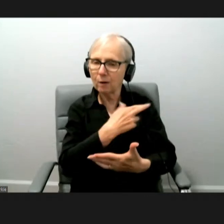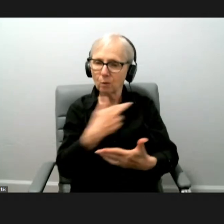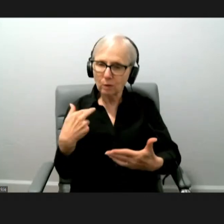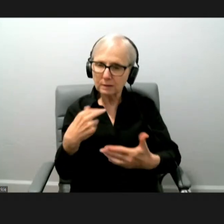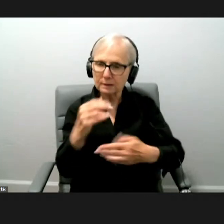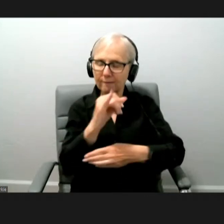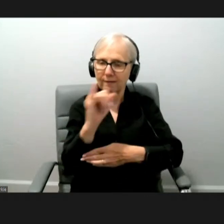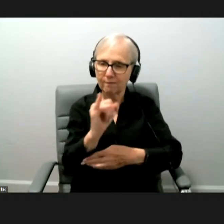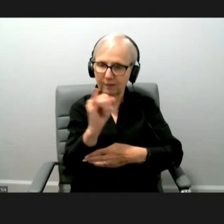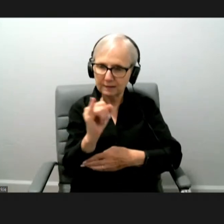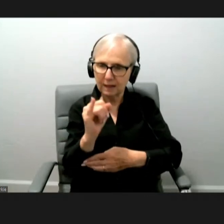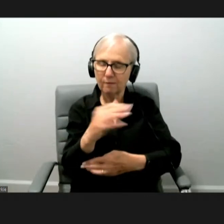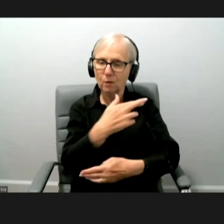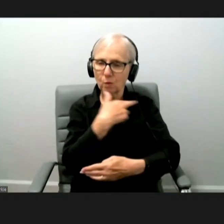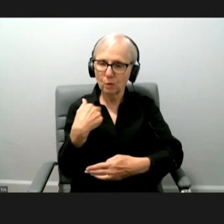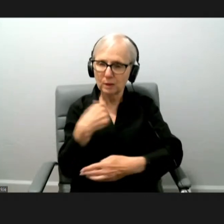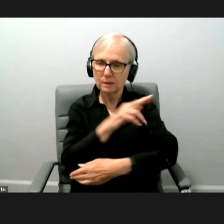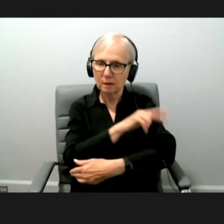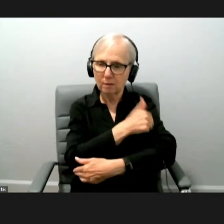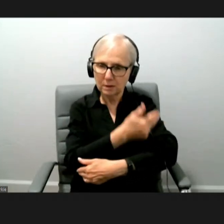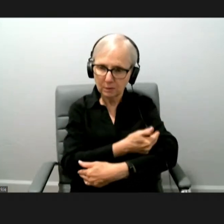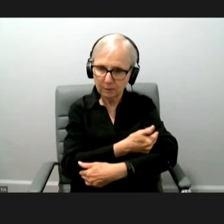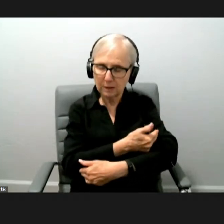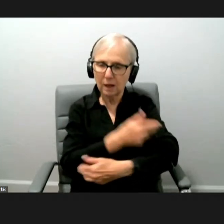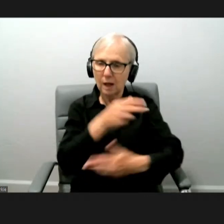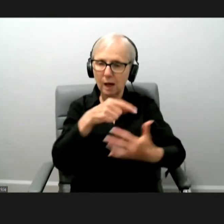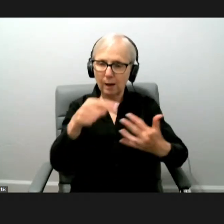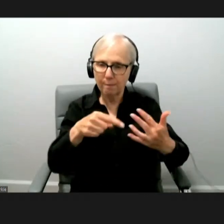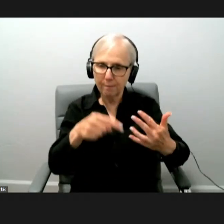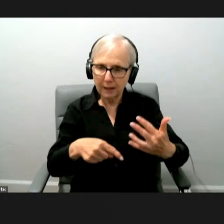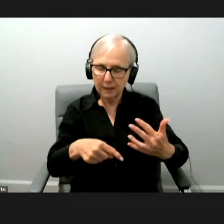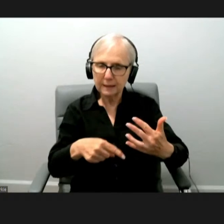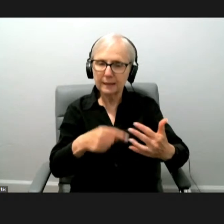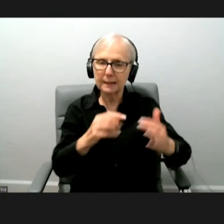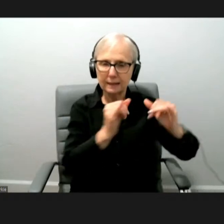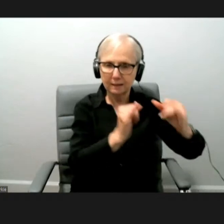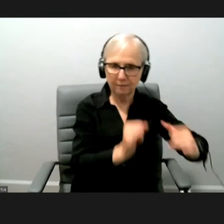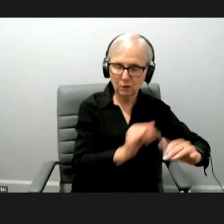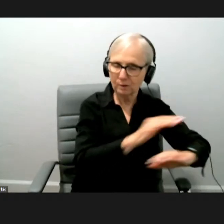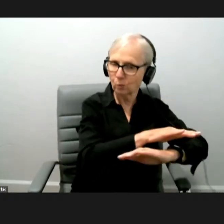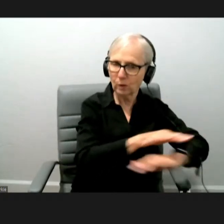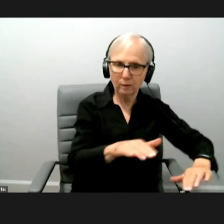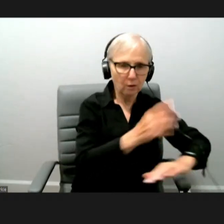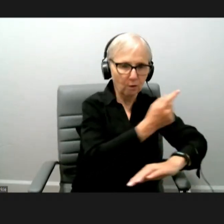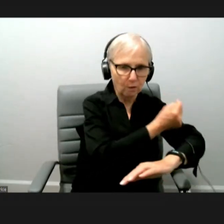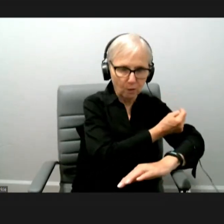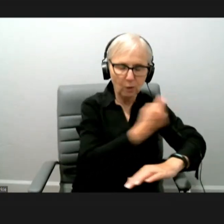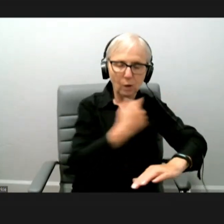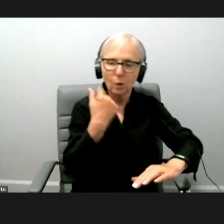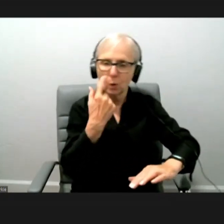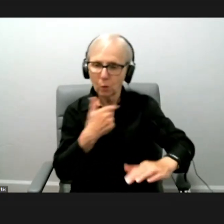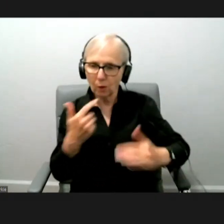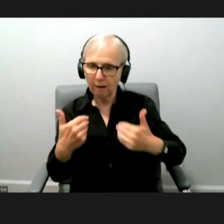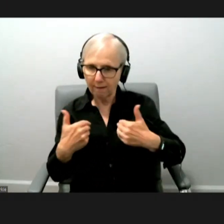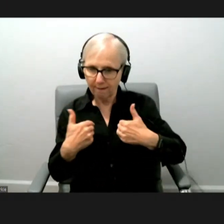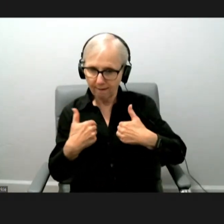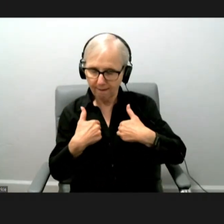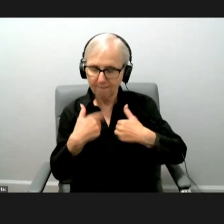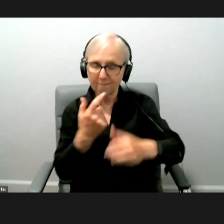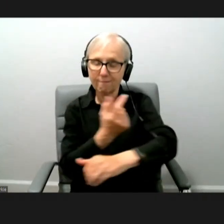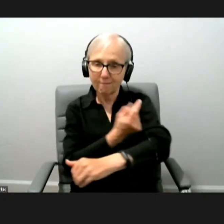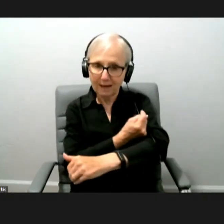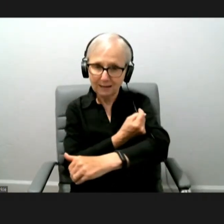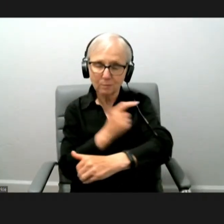risk of hospitalization, and the risk of death among individuals who are unvaccinated, individuals who are vaccinated